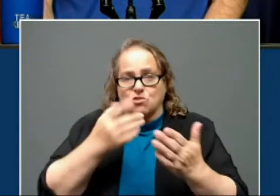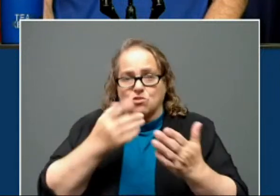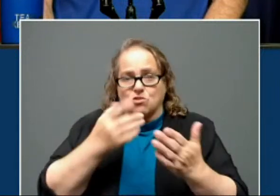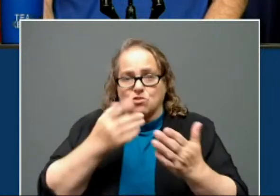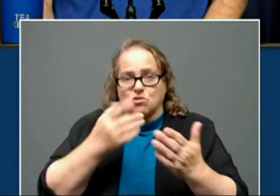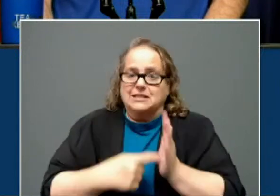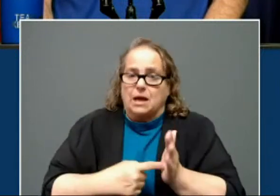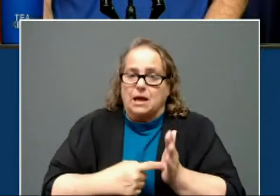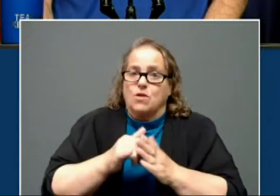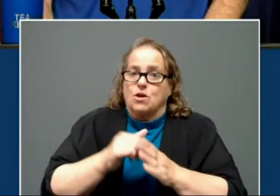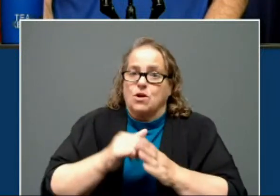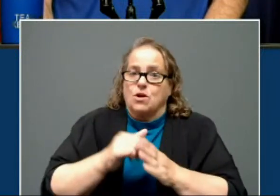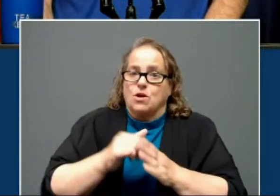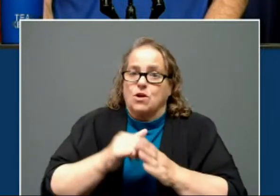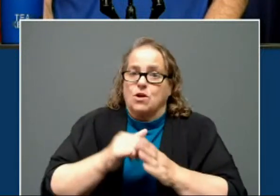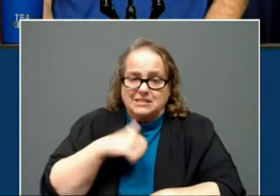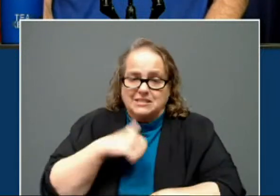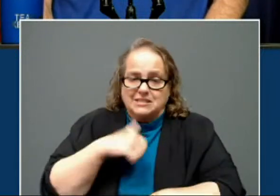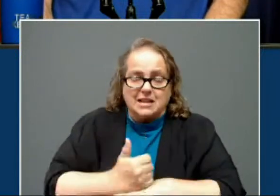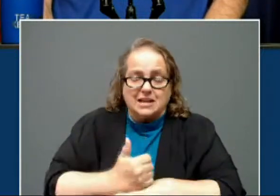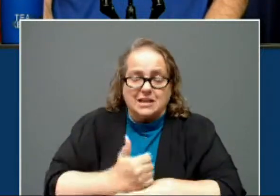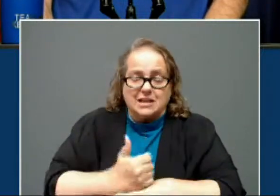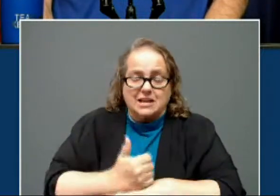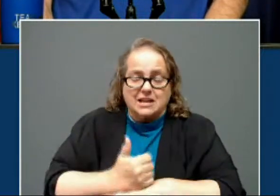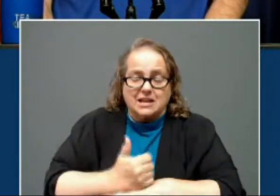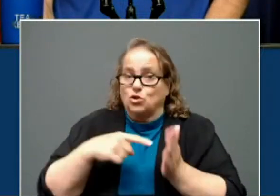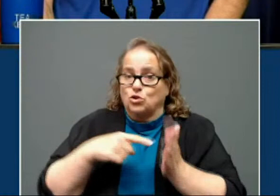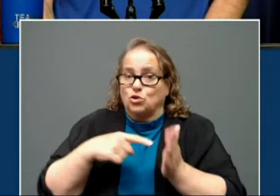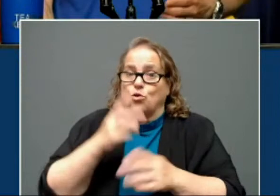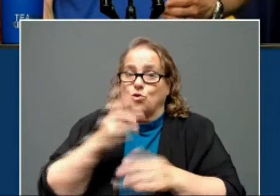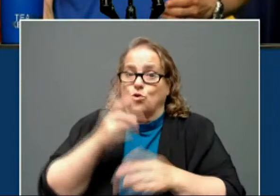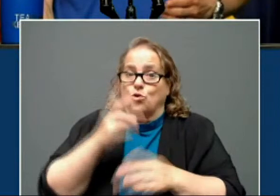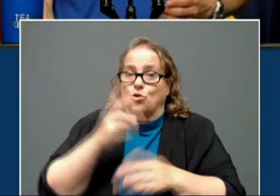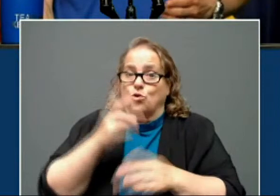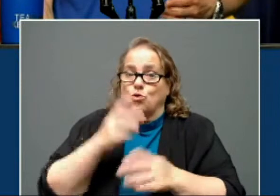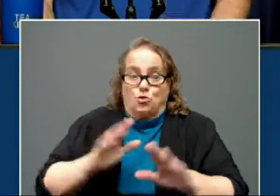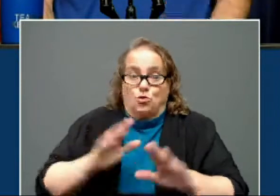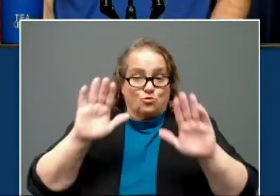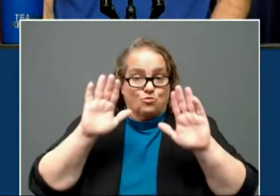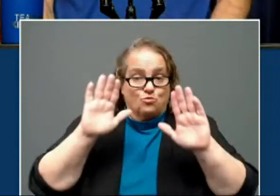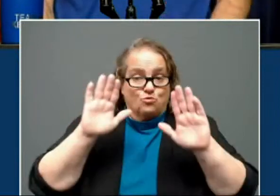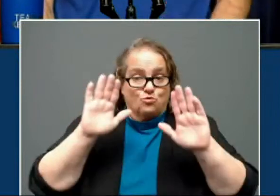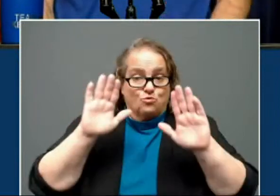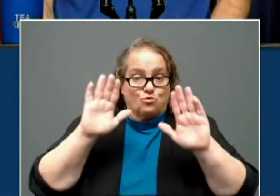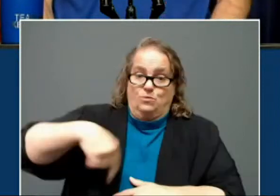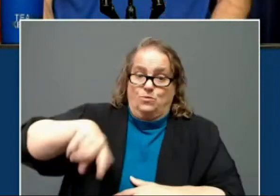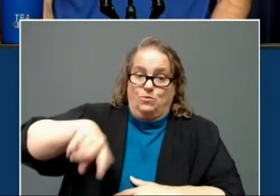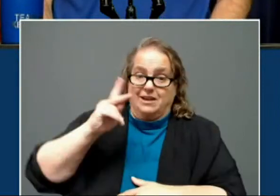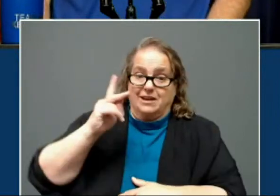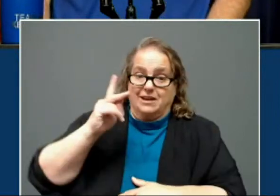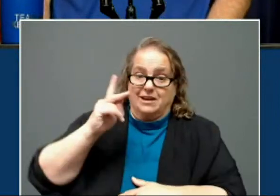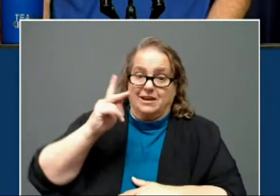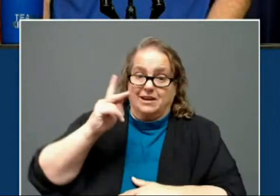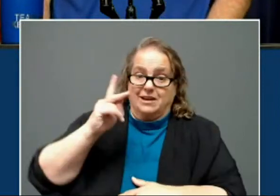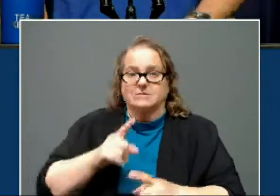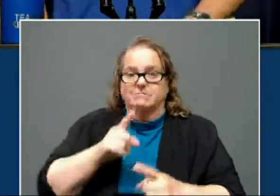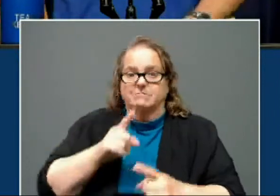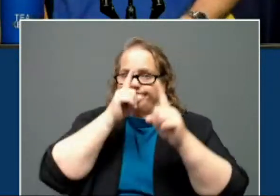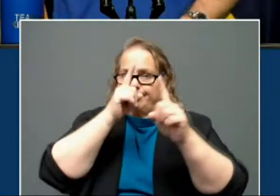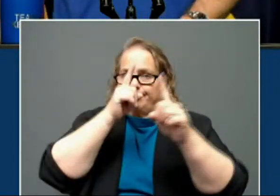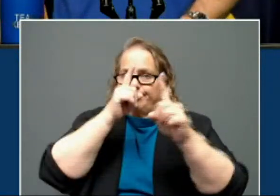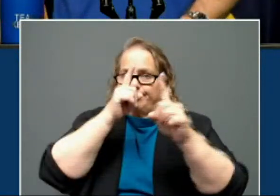you for showing the world the greatness that we Kentuckians aspire to. We will miss